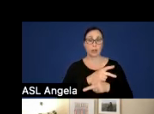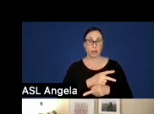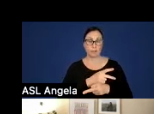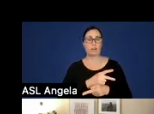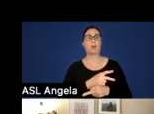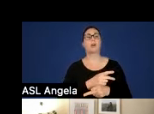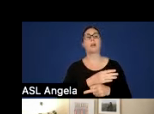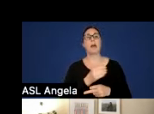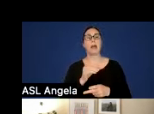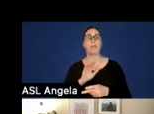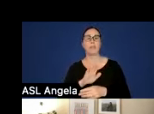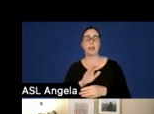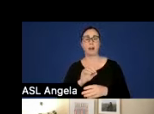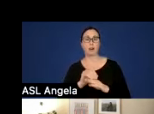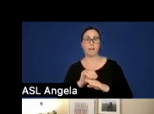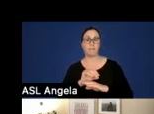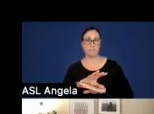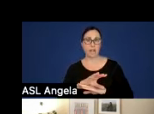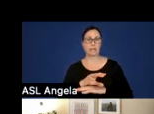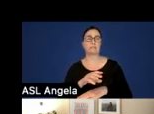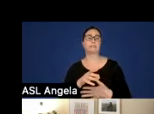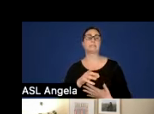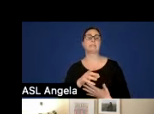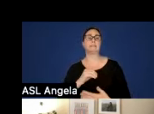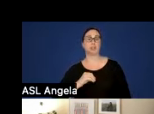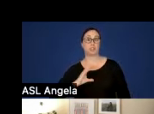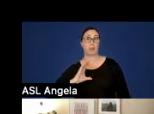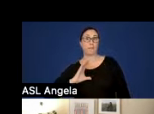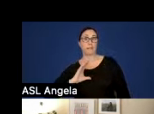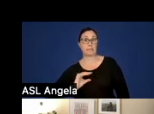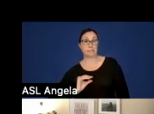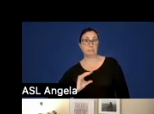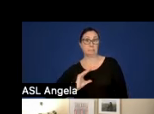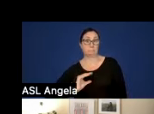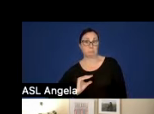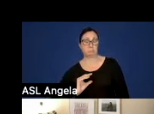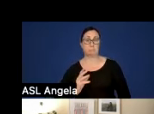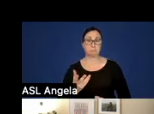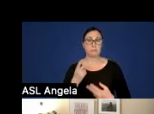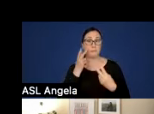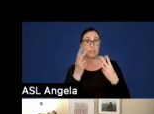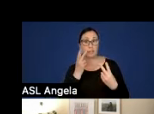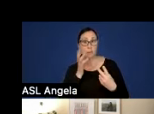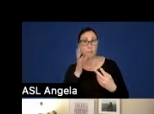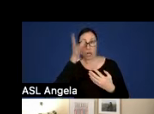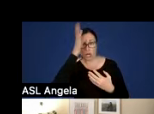affect, perhaps their self-esteem, their visible parenting skills,